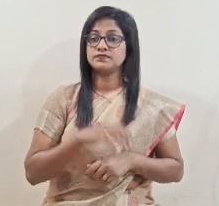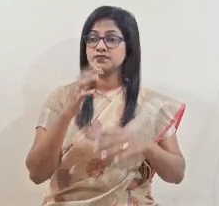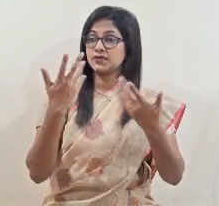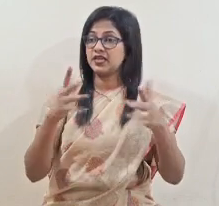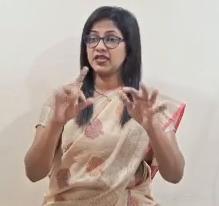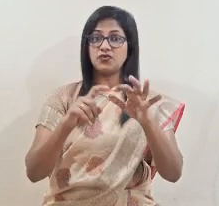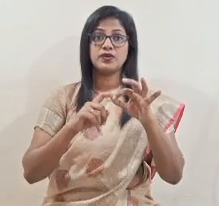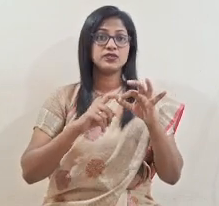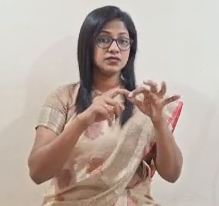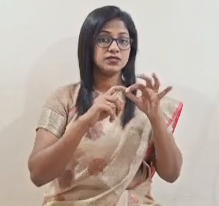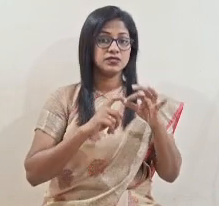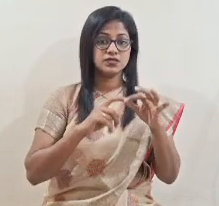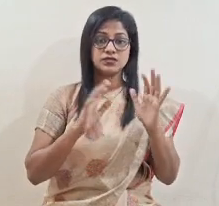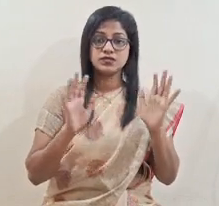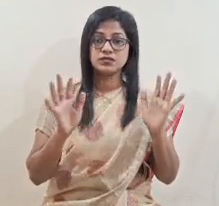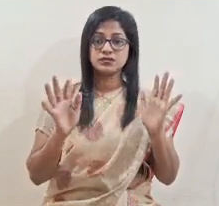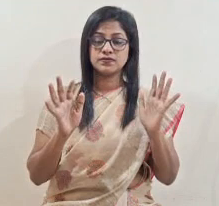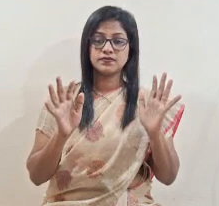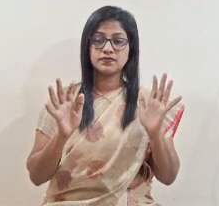If anybody has any question.